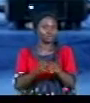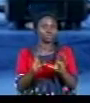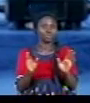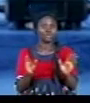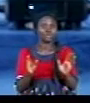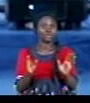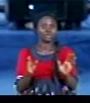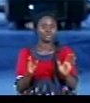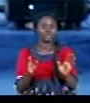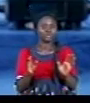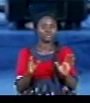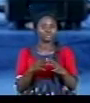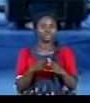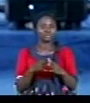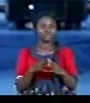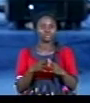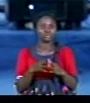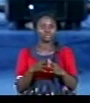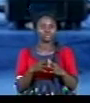wound, and because he said